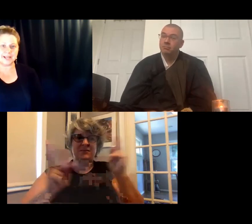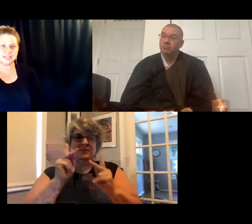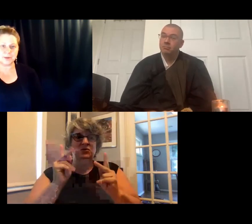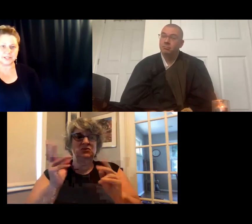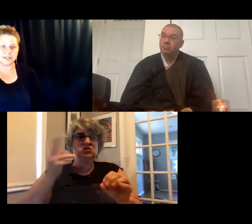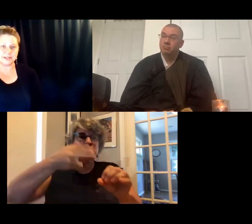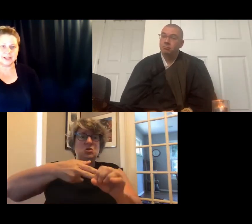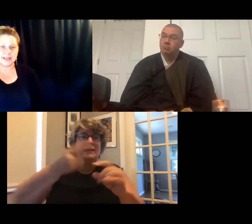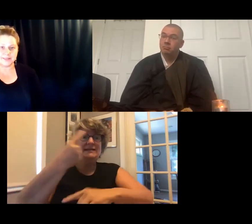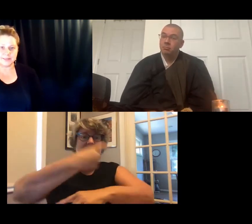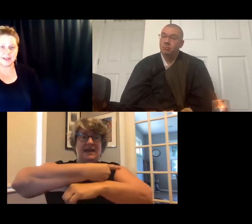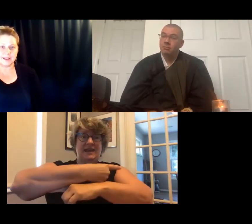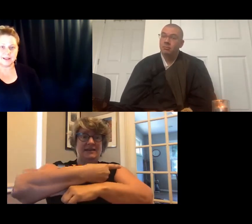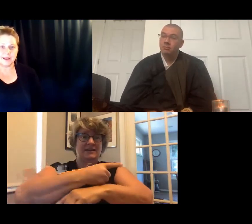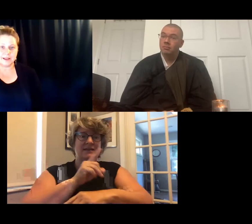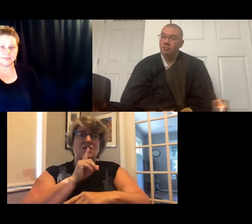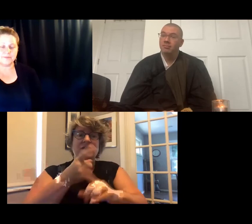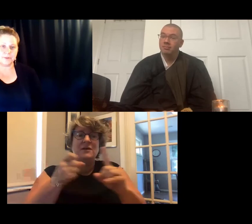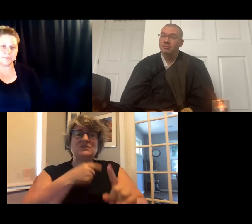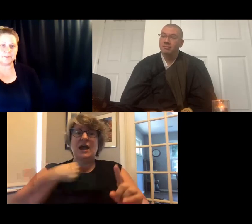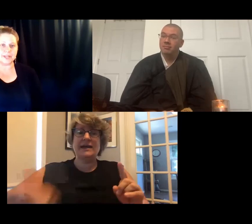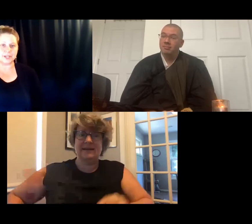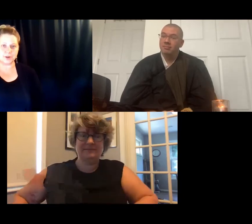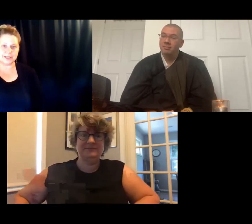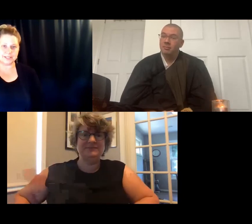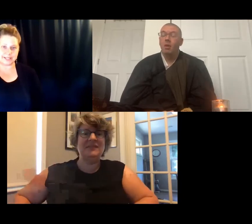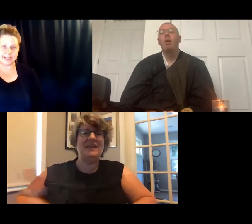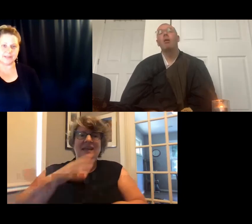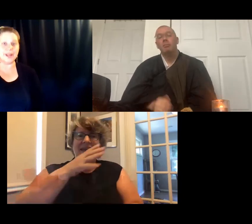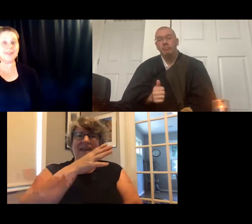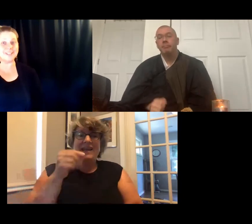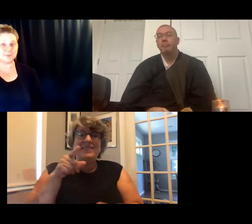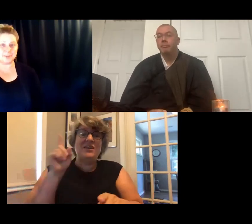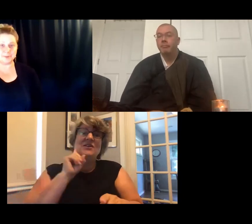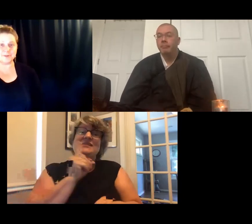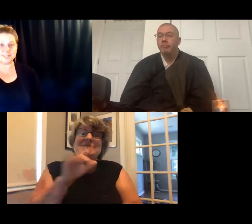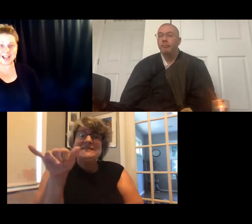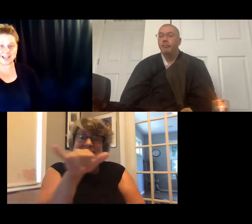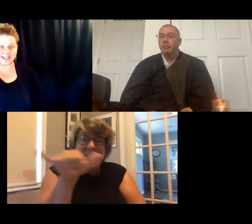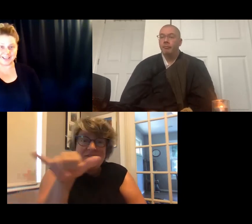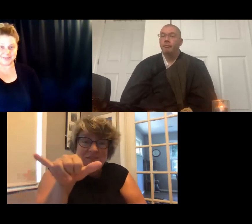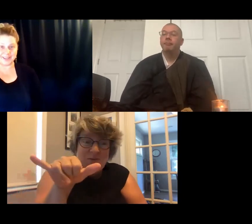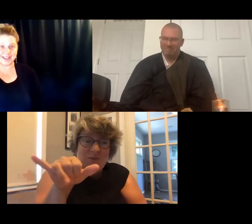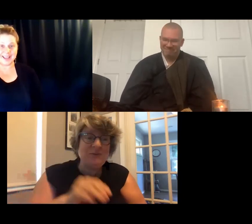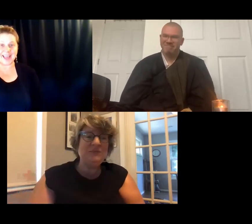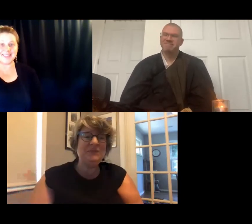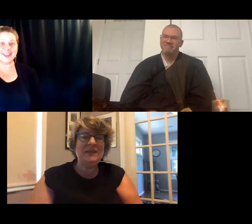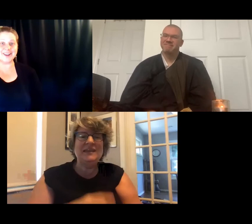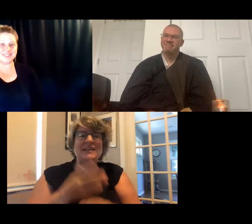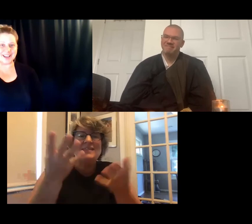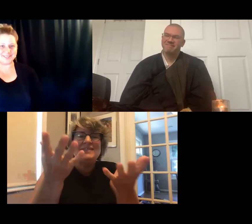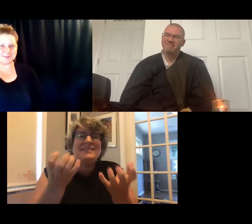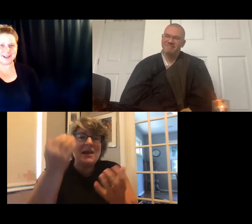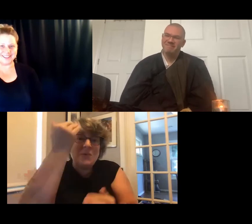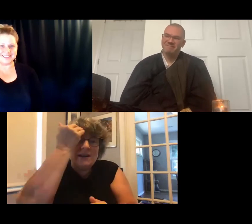The next question, for people that are joining today, we have several people from China, and they